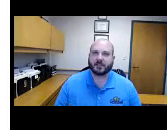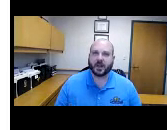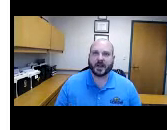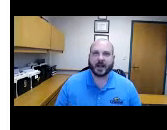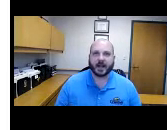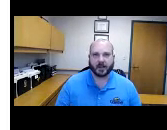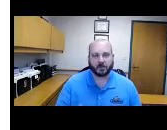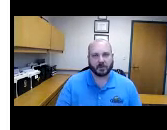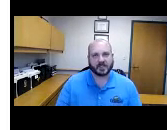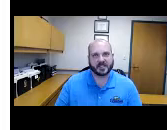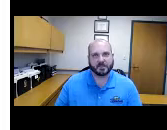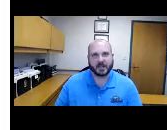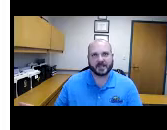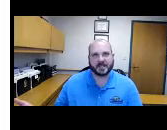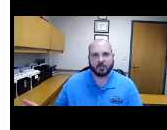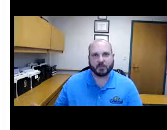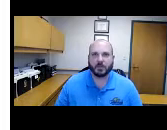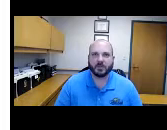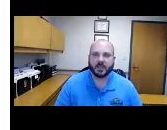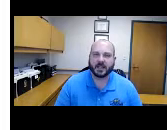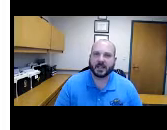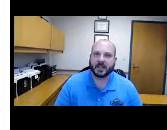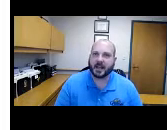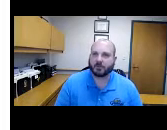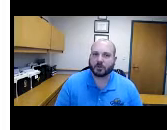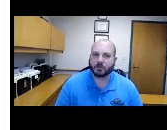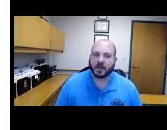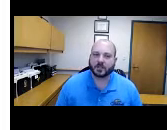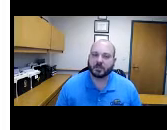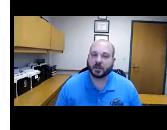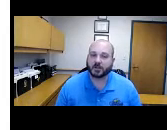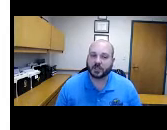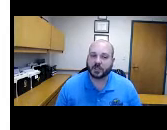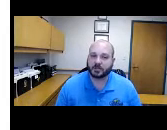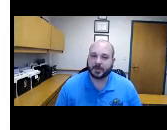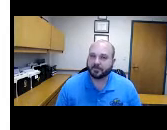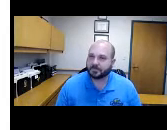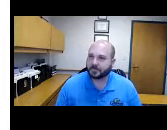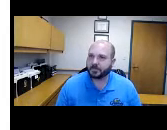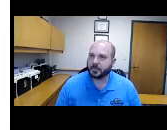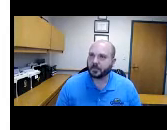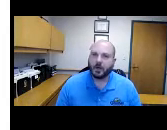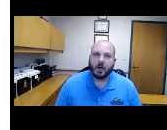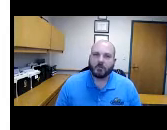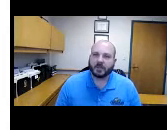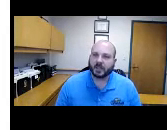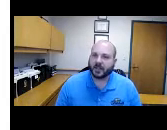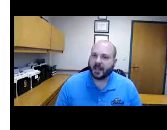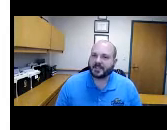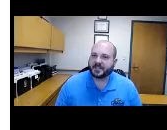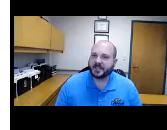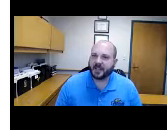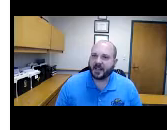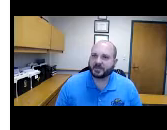only in the very high category, which symbolizes that we're moving in a downward direction with our trajectory. When we look